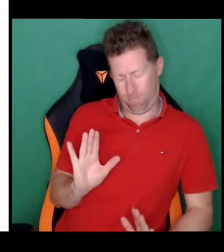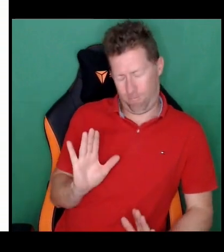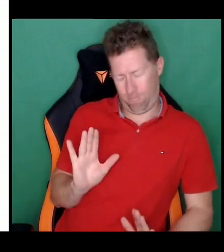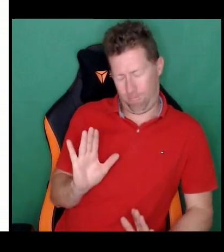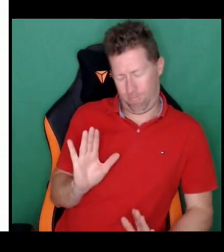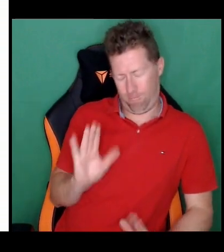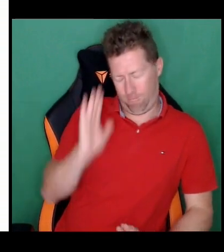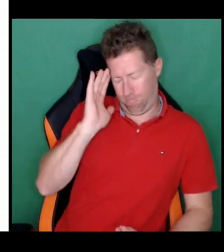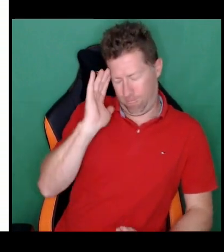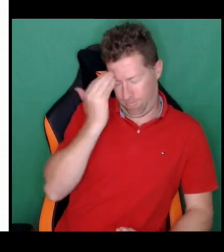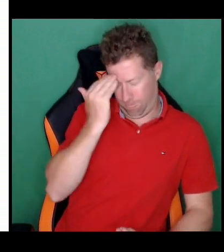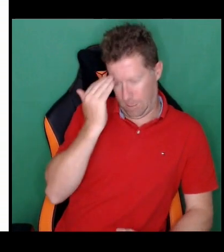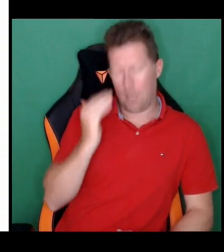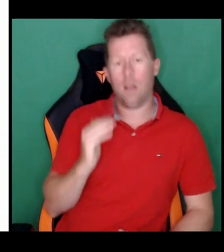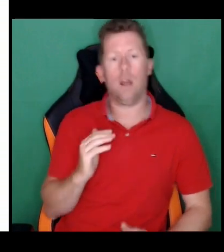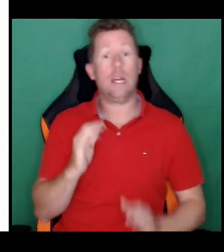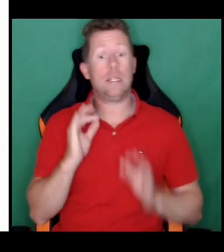as they move through high school.